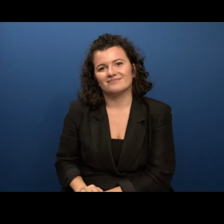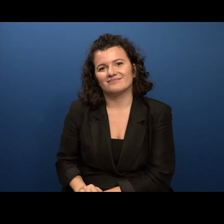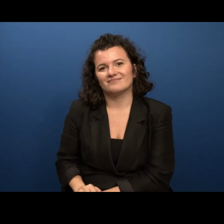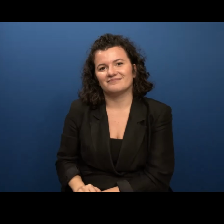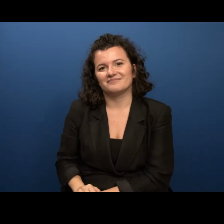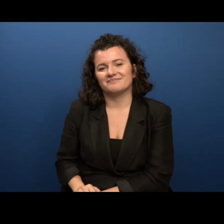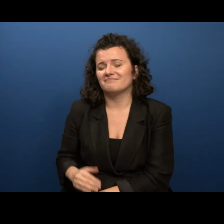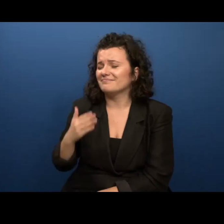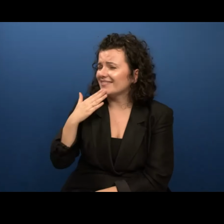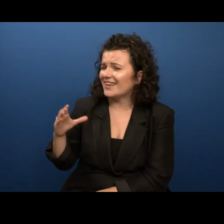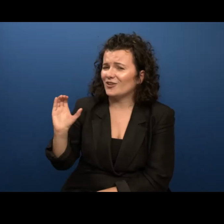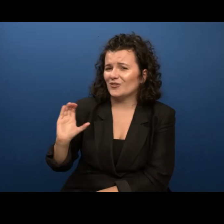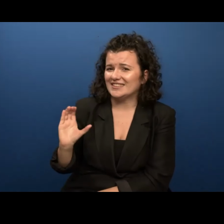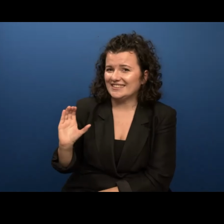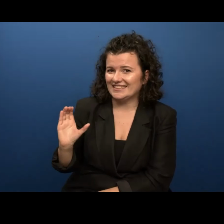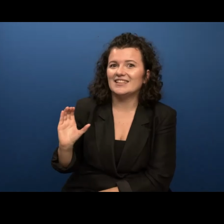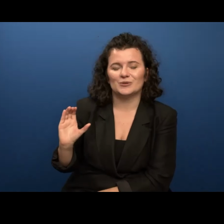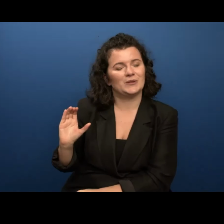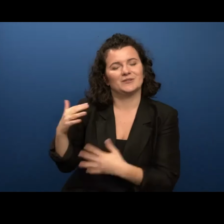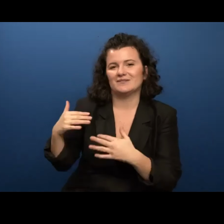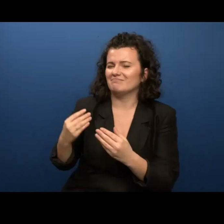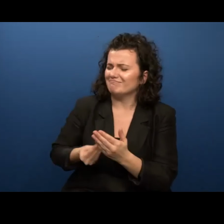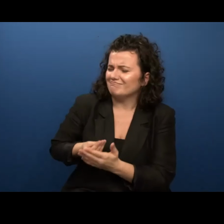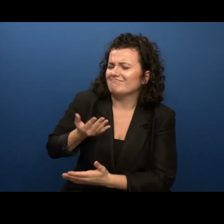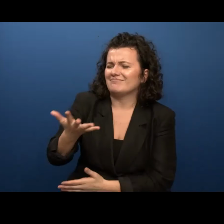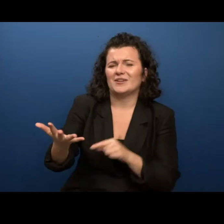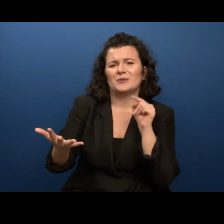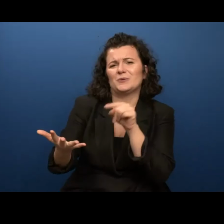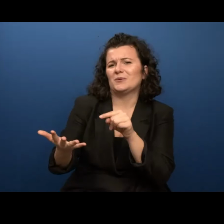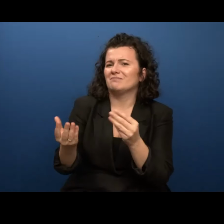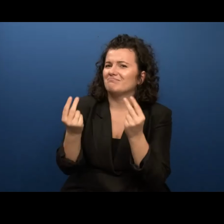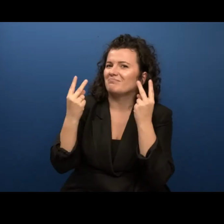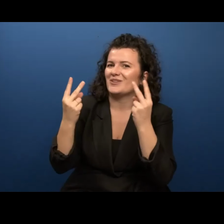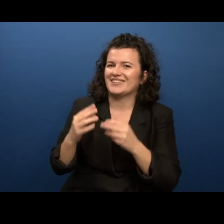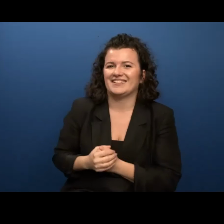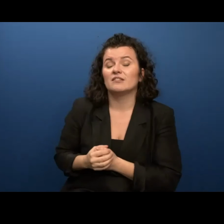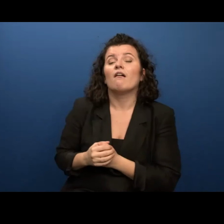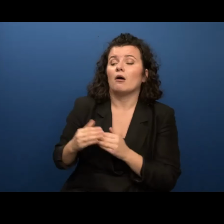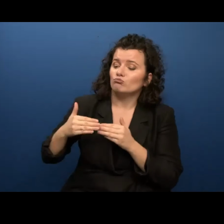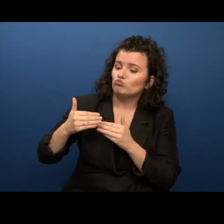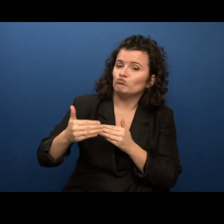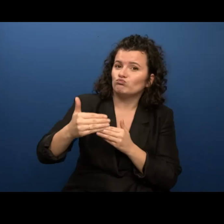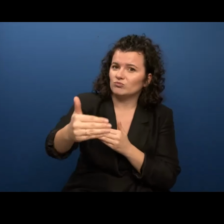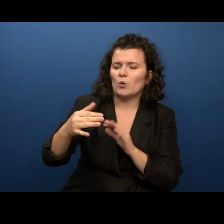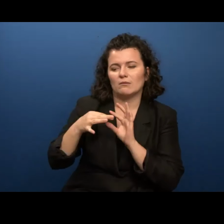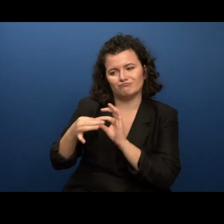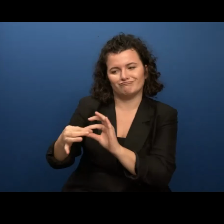Thank you, Christine. Really important comments. And as you know, we're going to be carrying on working very closely with you and your community as